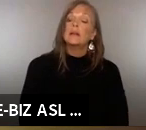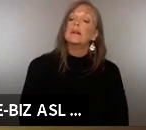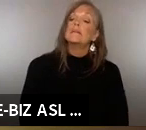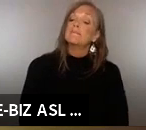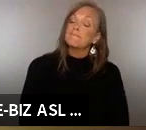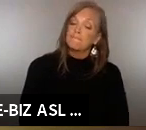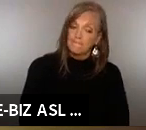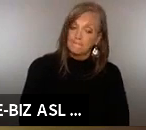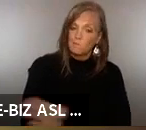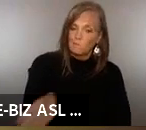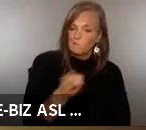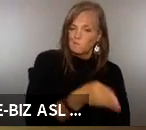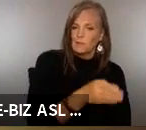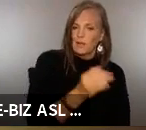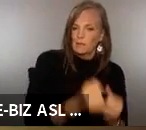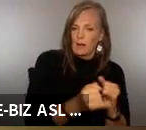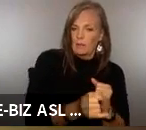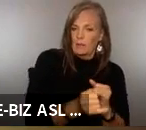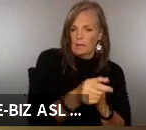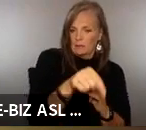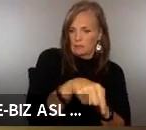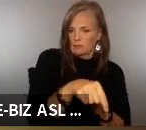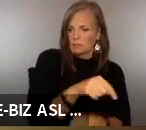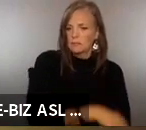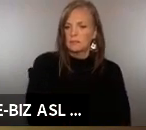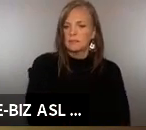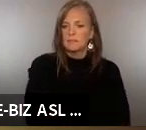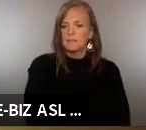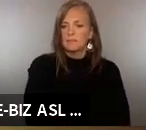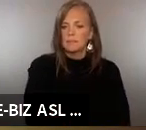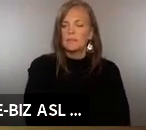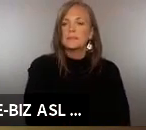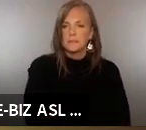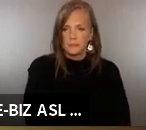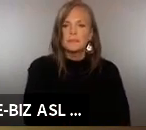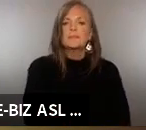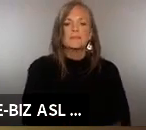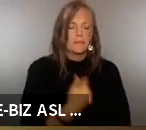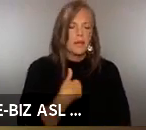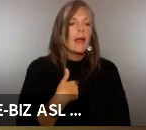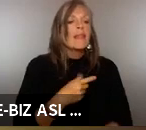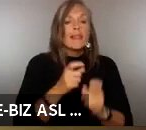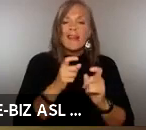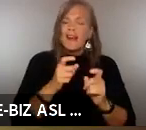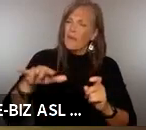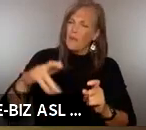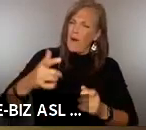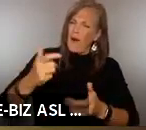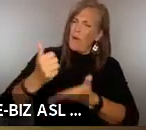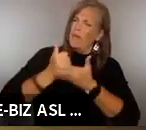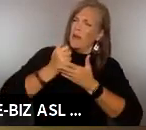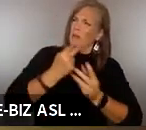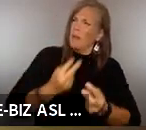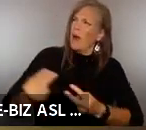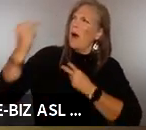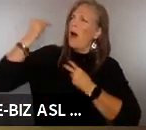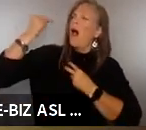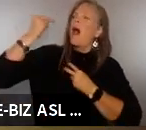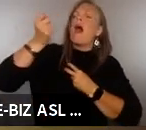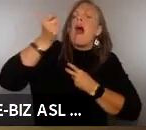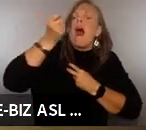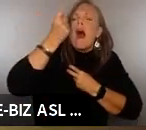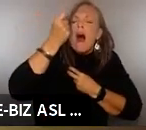an interesting question. It definitely gives me some perspective on a lot of different things that have happened in my life. A